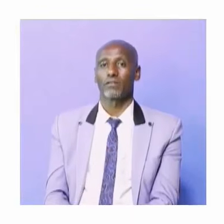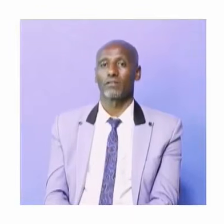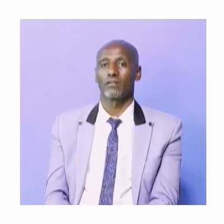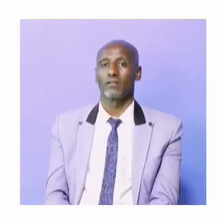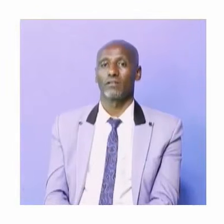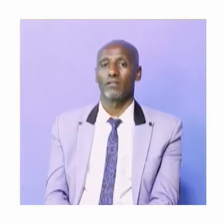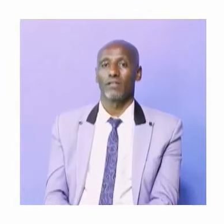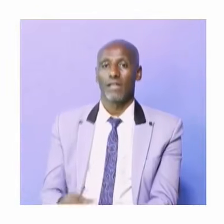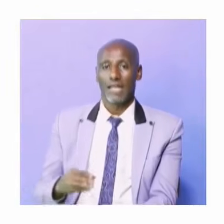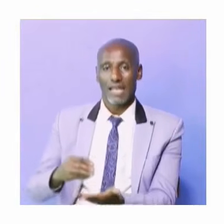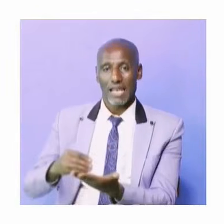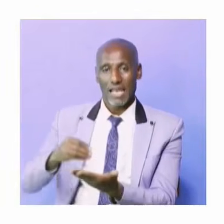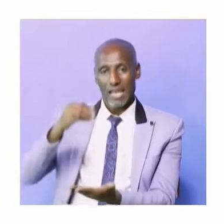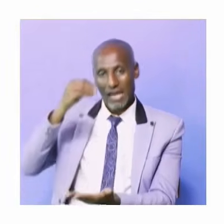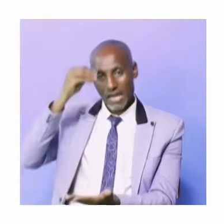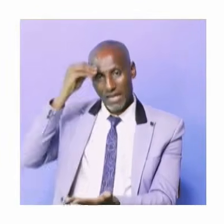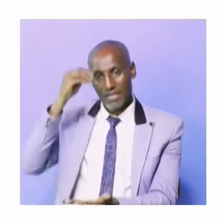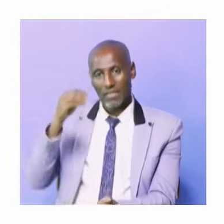learn